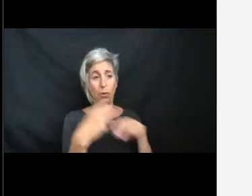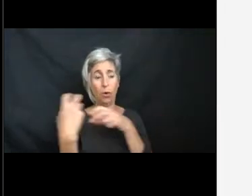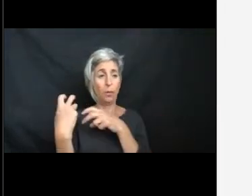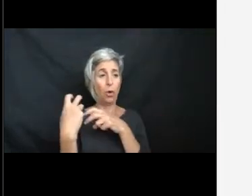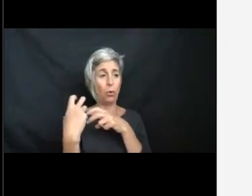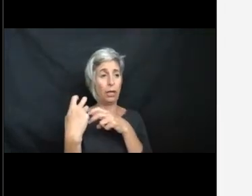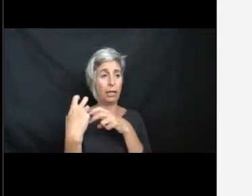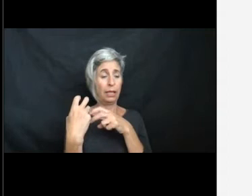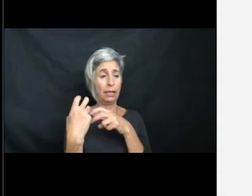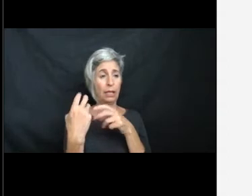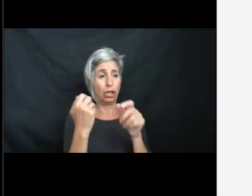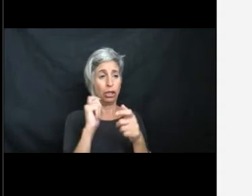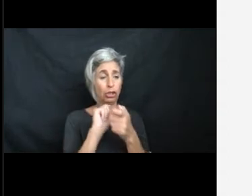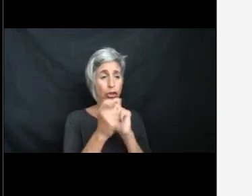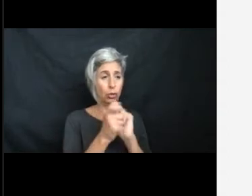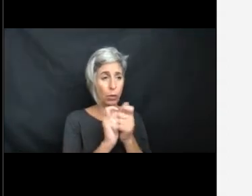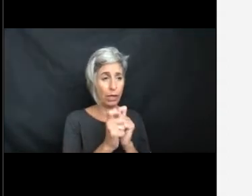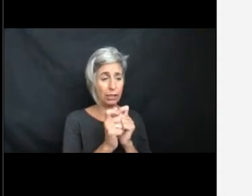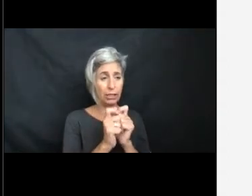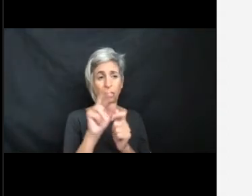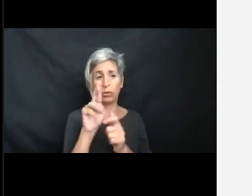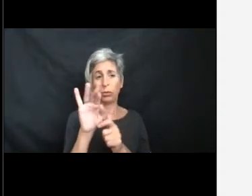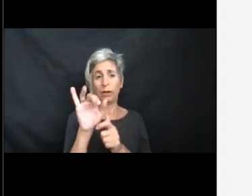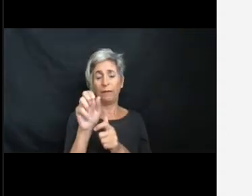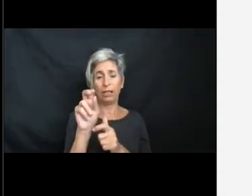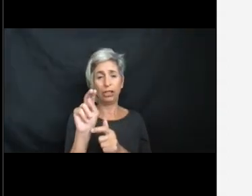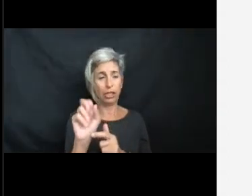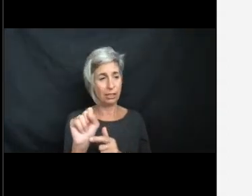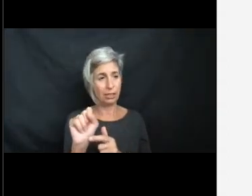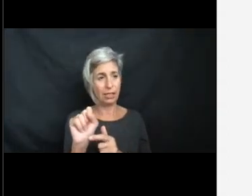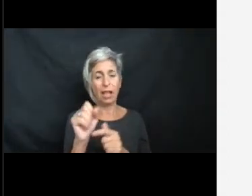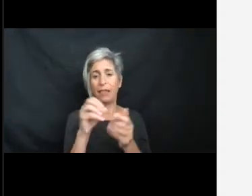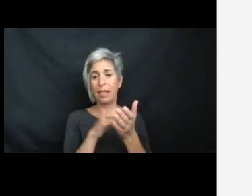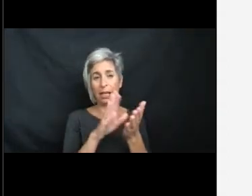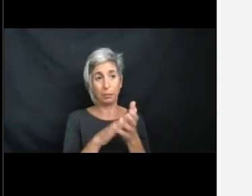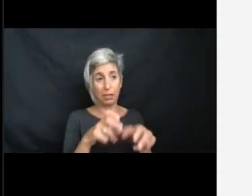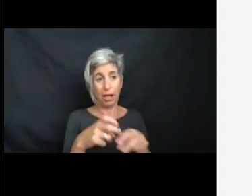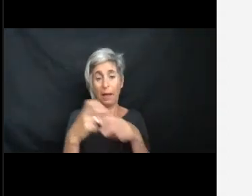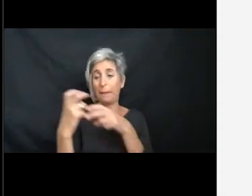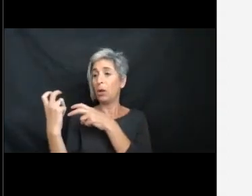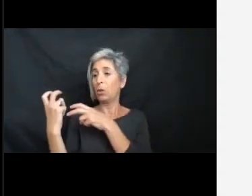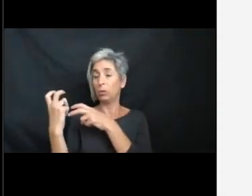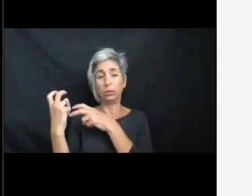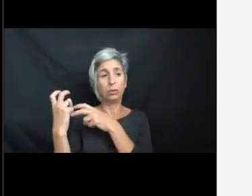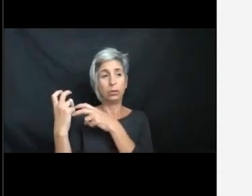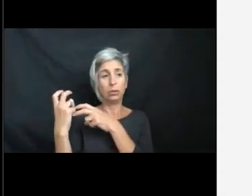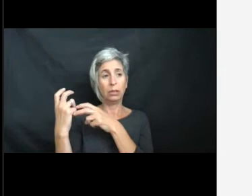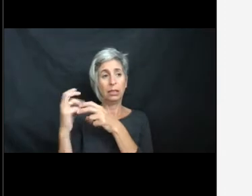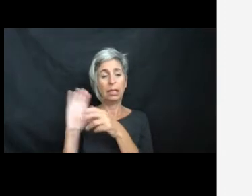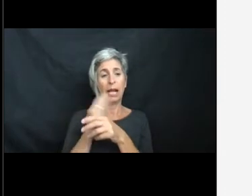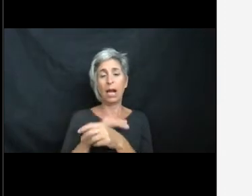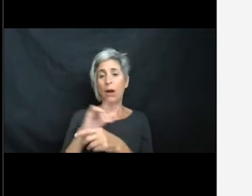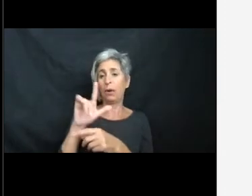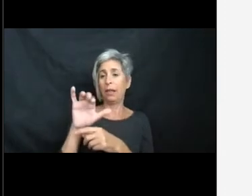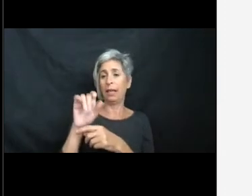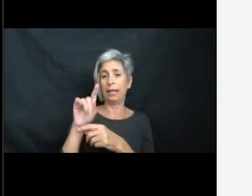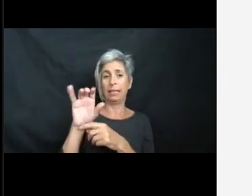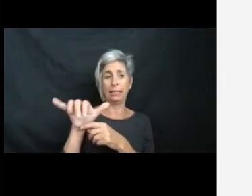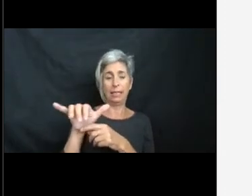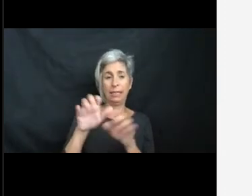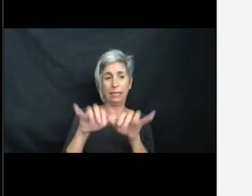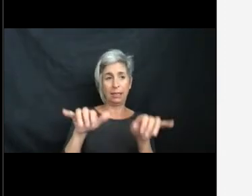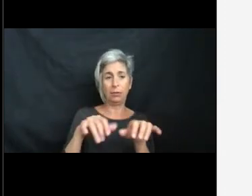uploading corrections, revisions, the document uploads. In our legacy system, you would continue to